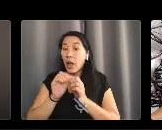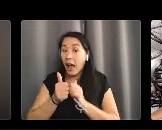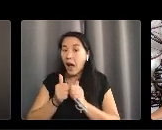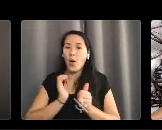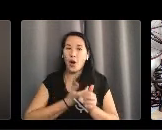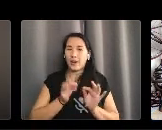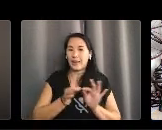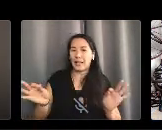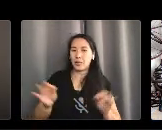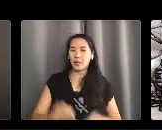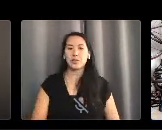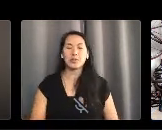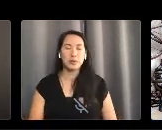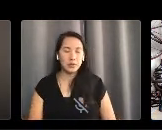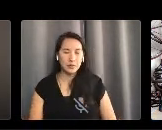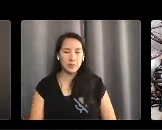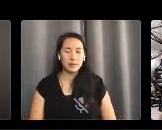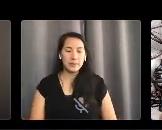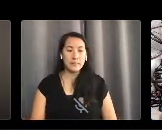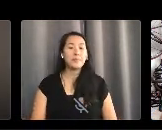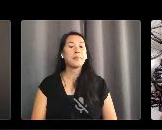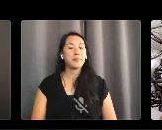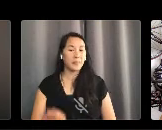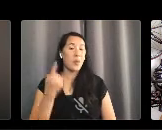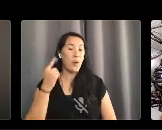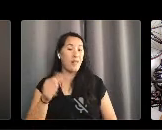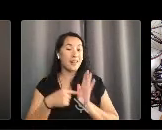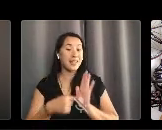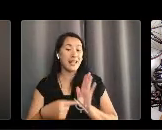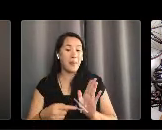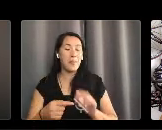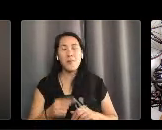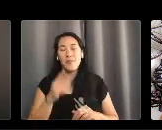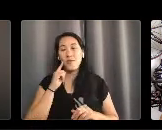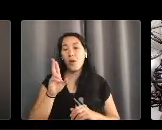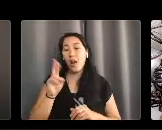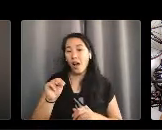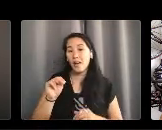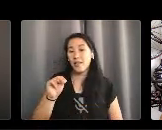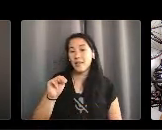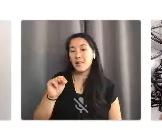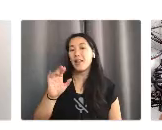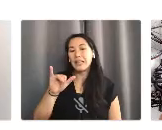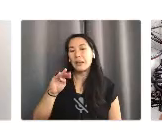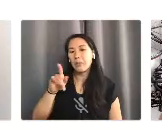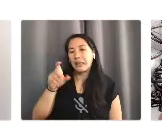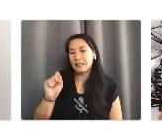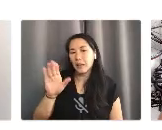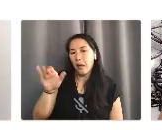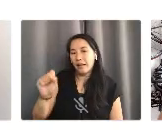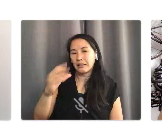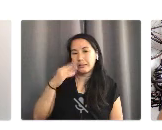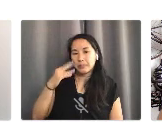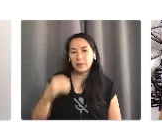And I'm going to share another experience with you to help better articulate an implicit bias experience. Around this time, I was